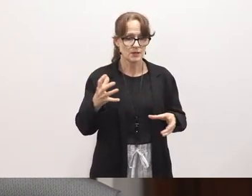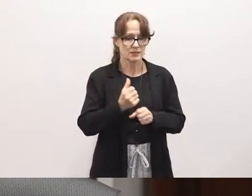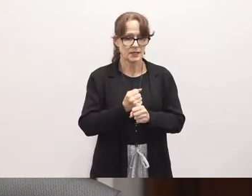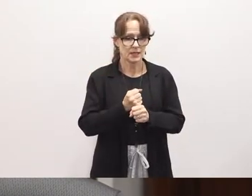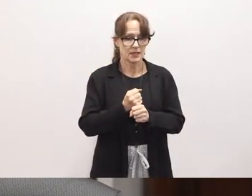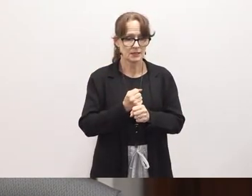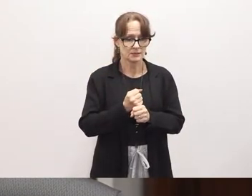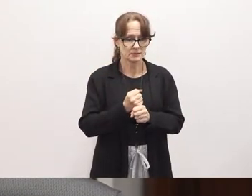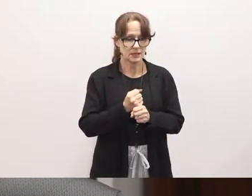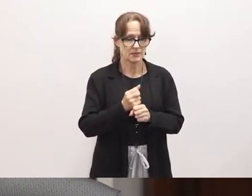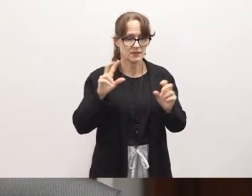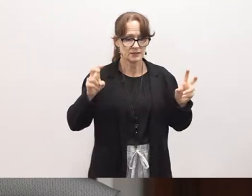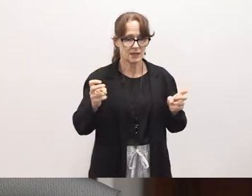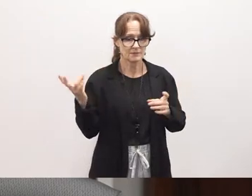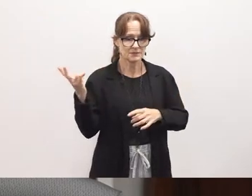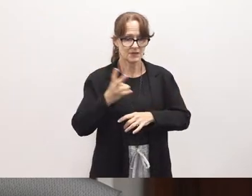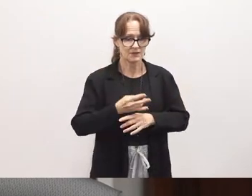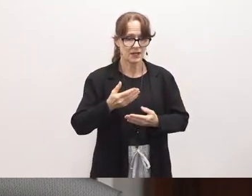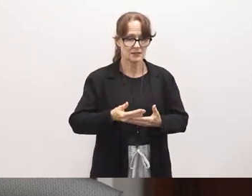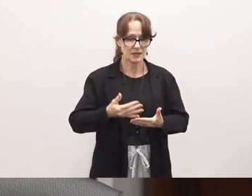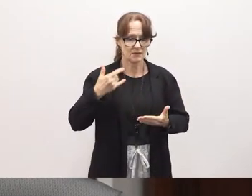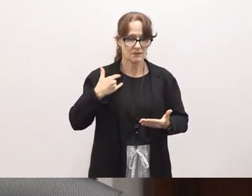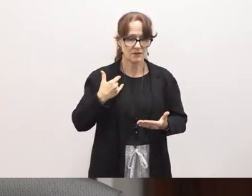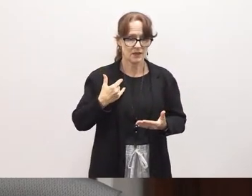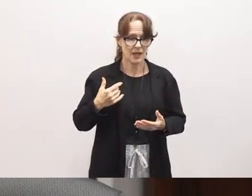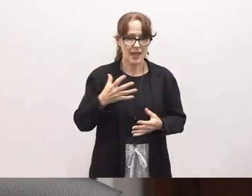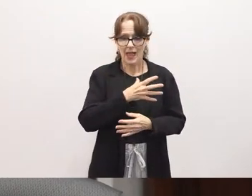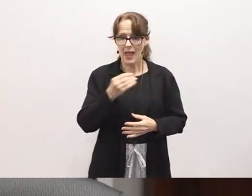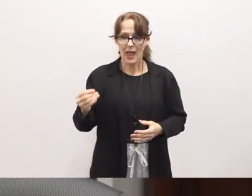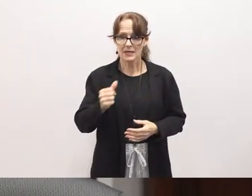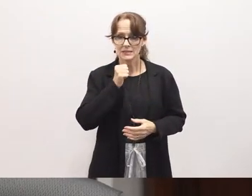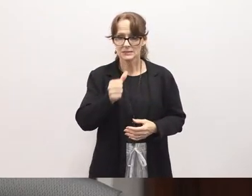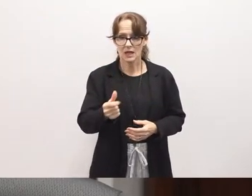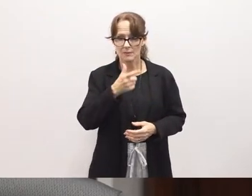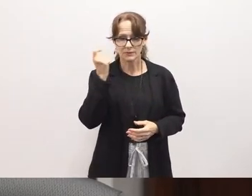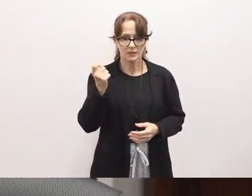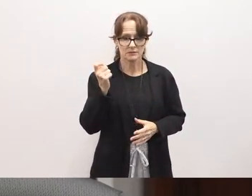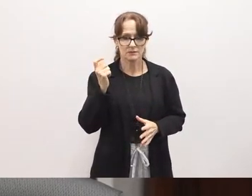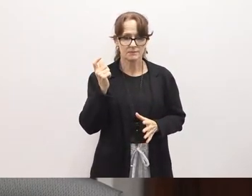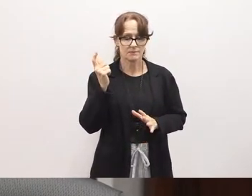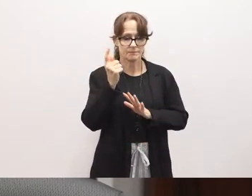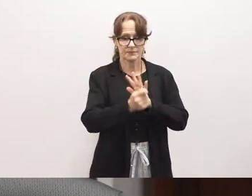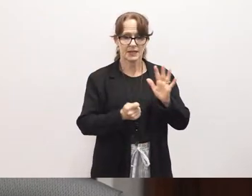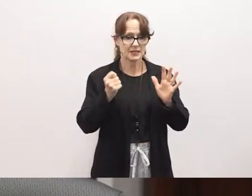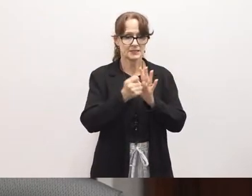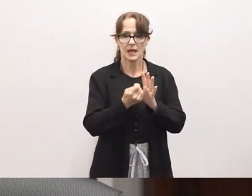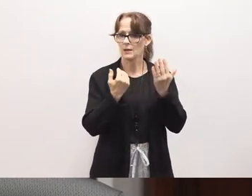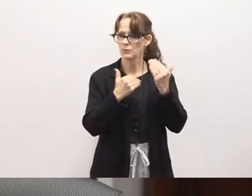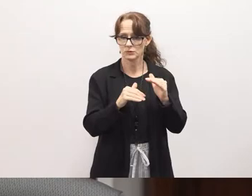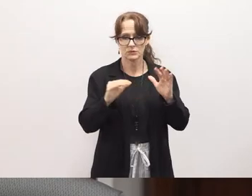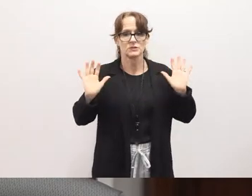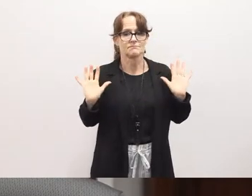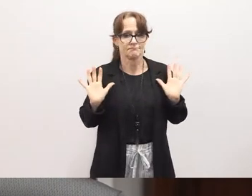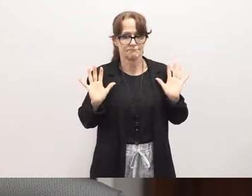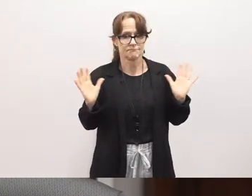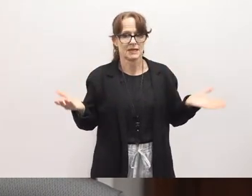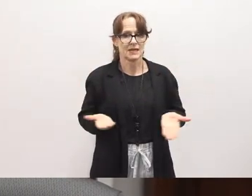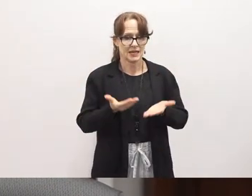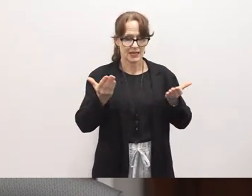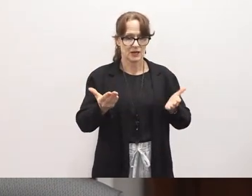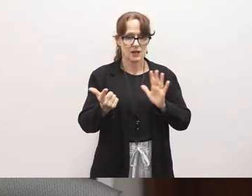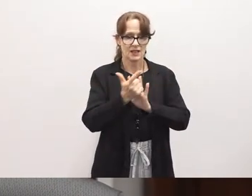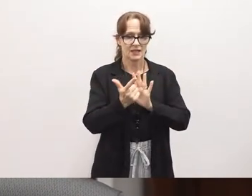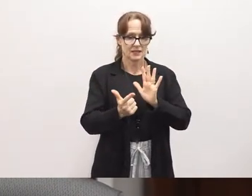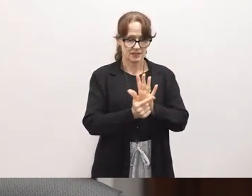item 7 days in advance. And it wasn't because of a time restriction here. And